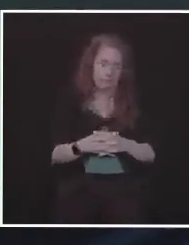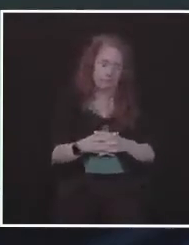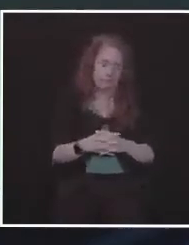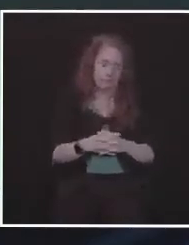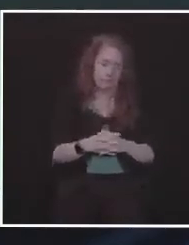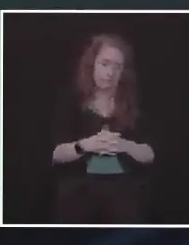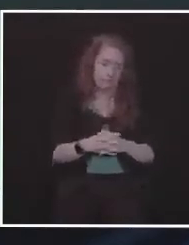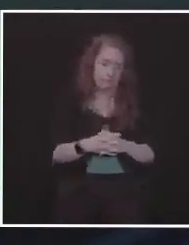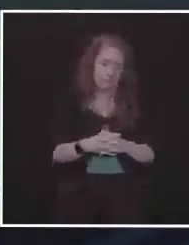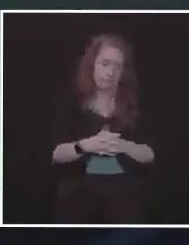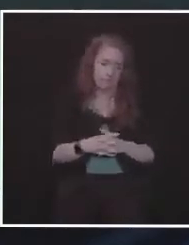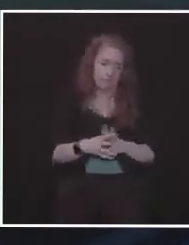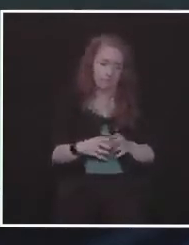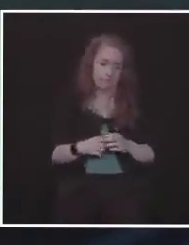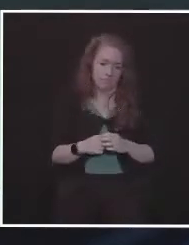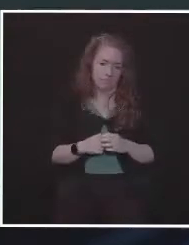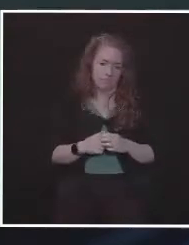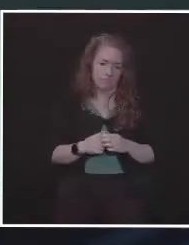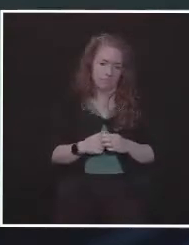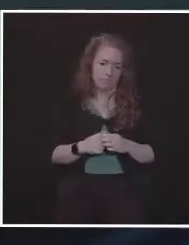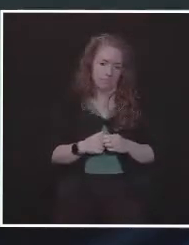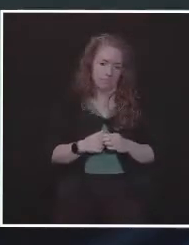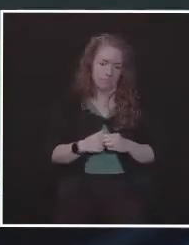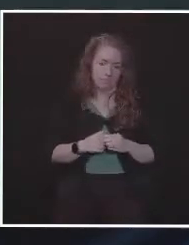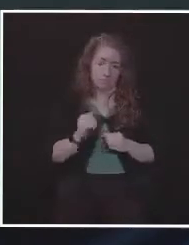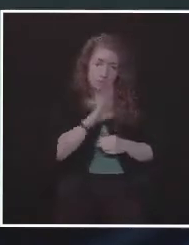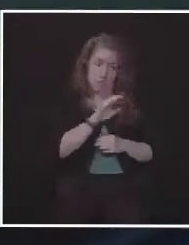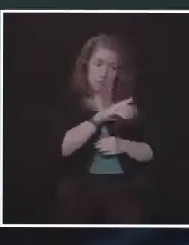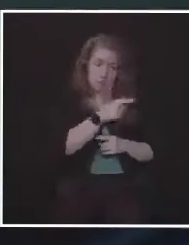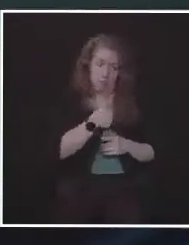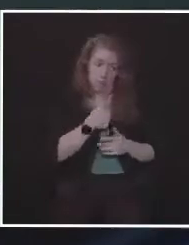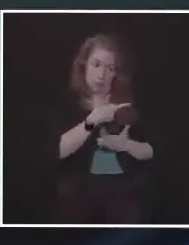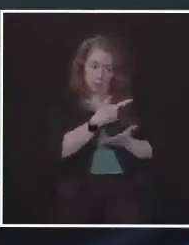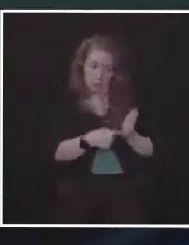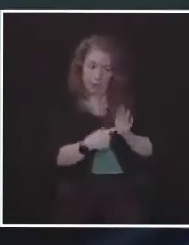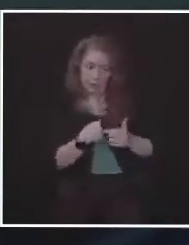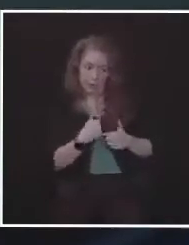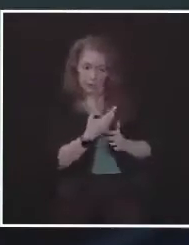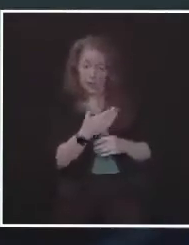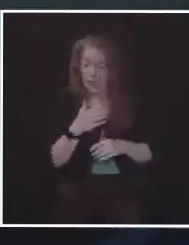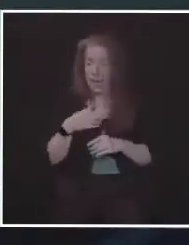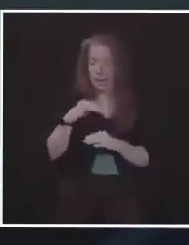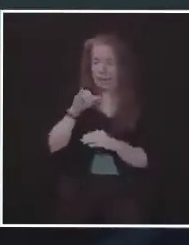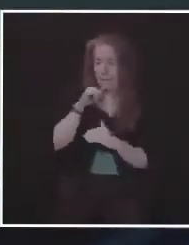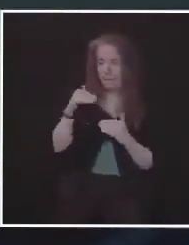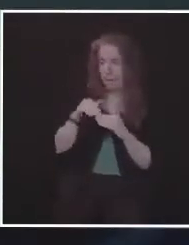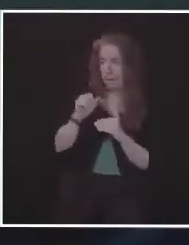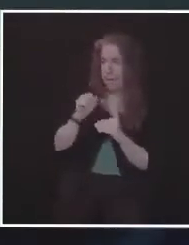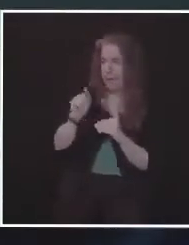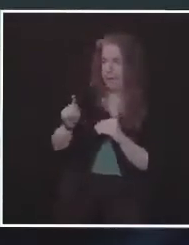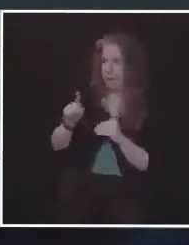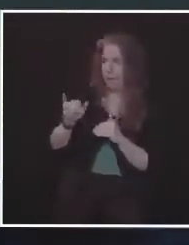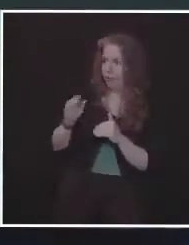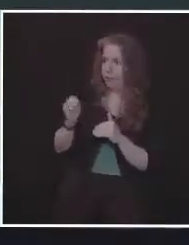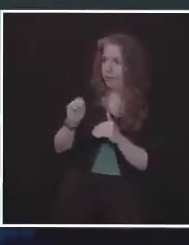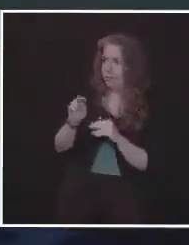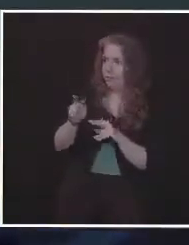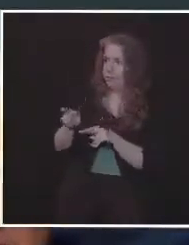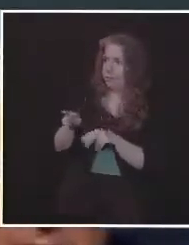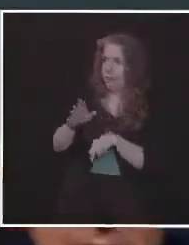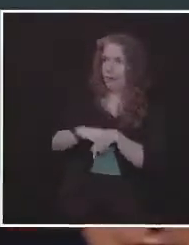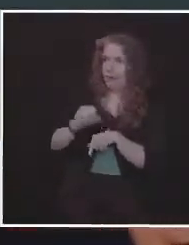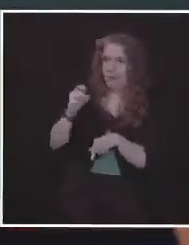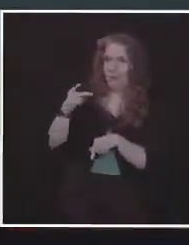Test. I don't think it's fair to put all of that on Jim. And I just want to say, this is something that we're looking at,